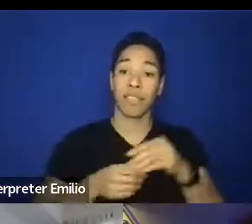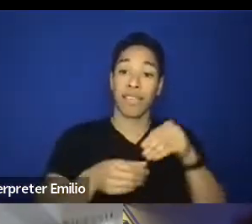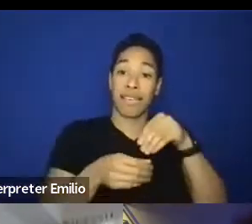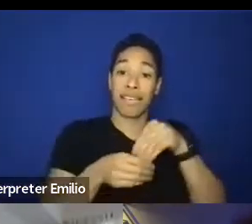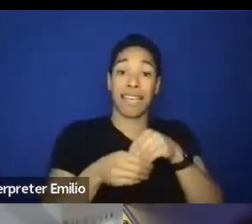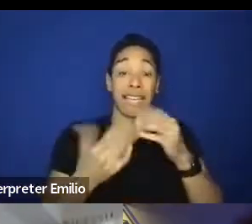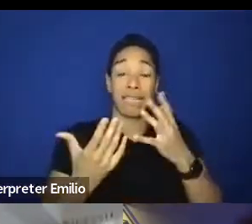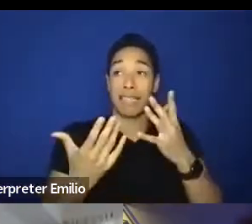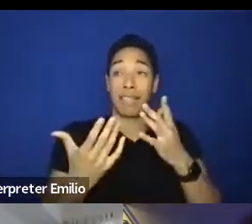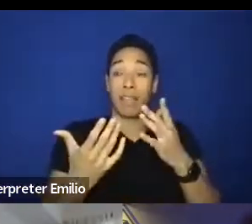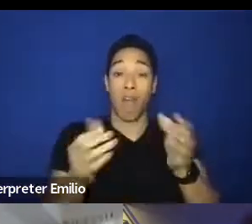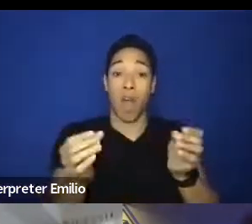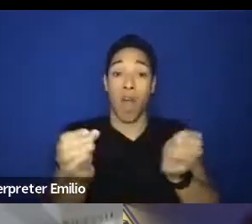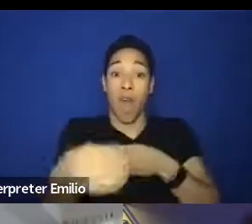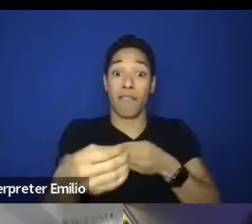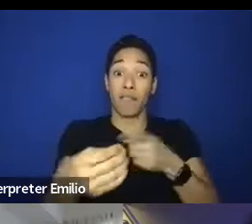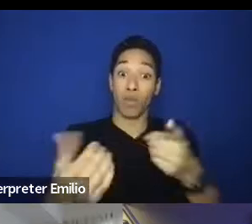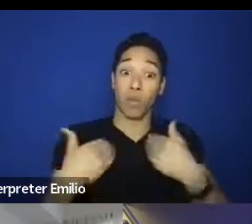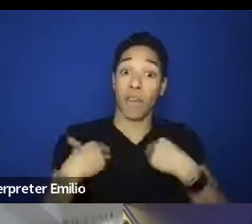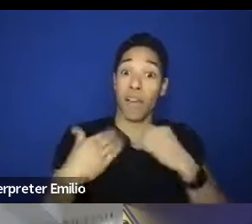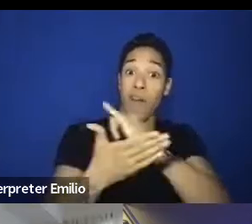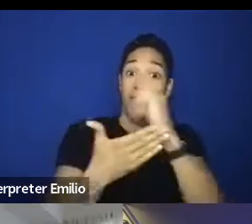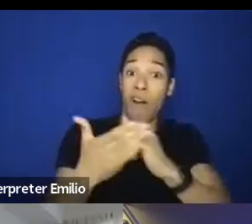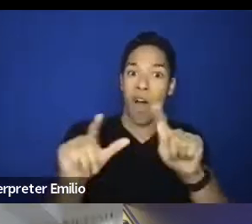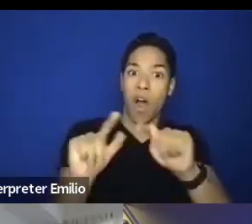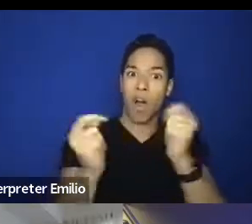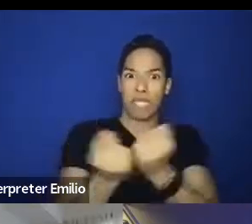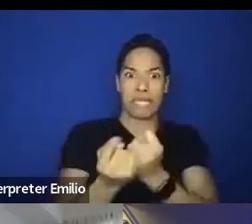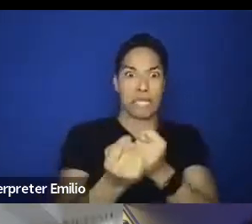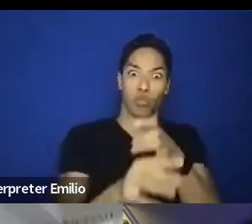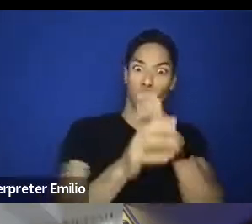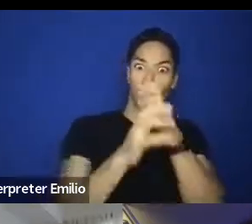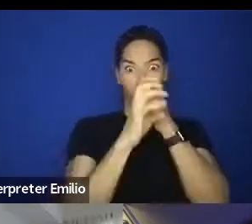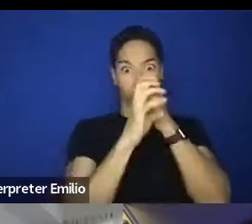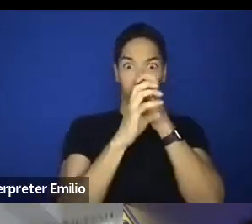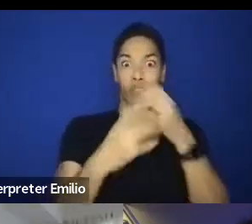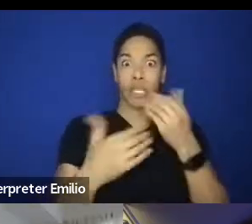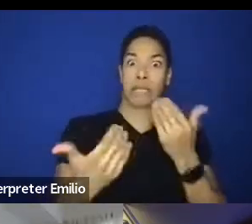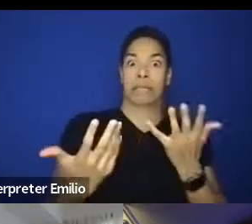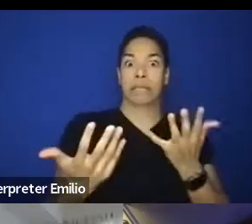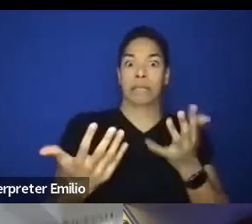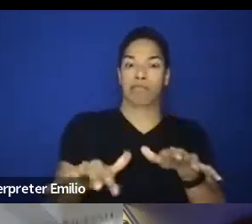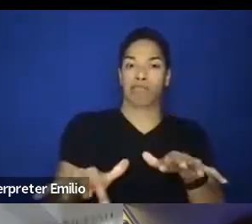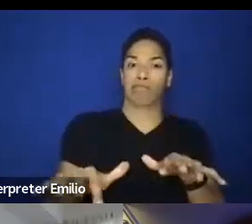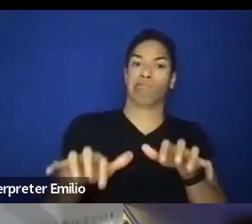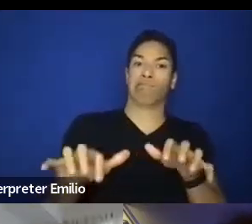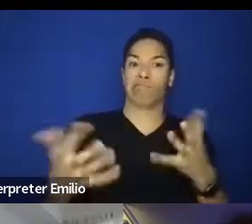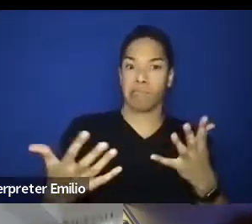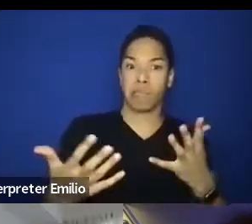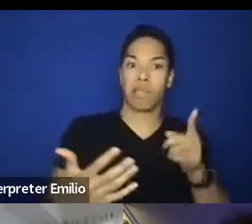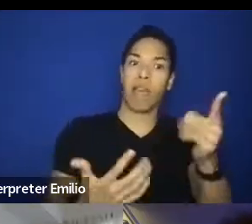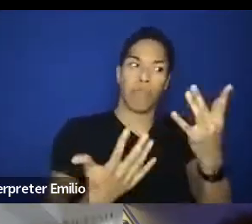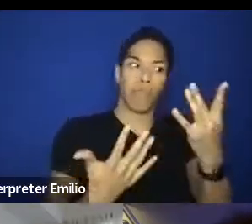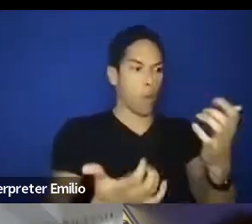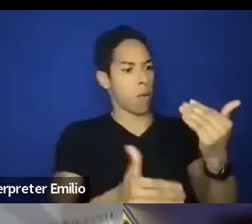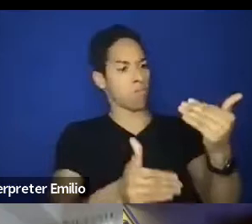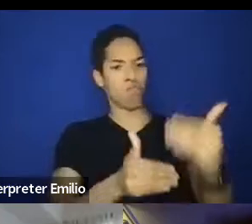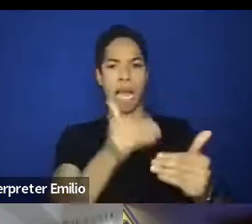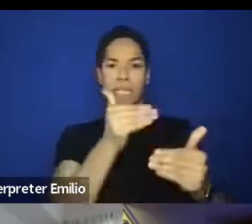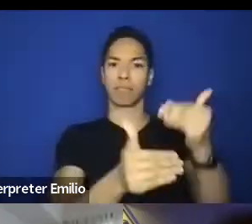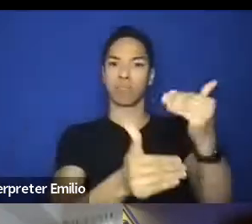a artistic team that's very rigid. Most of them are very, very rigid. They want a process to